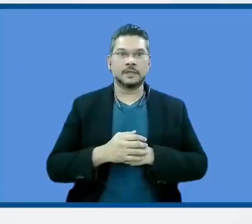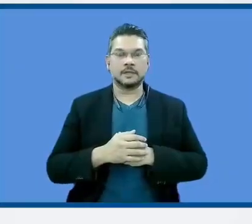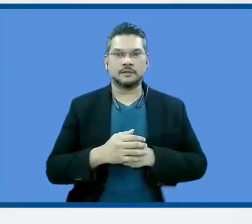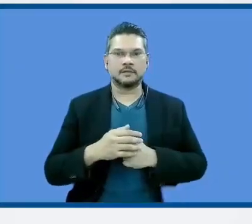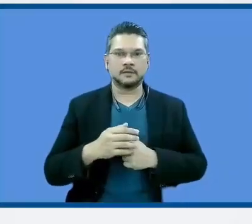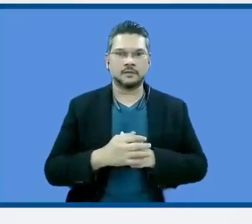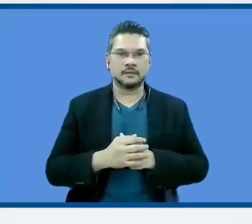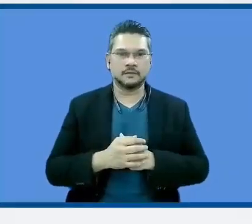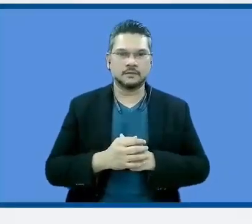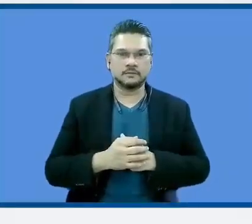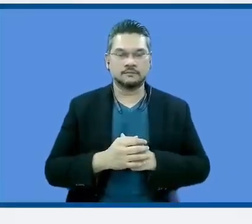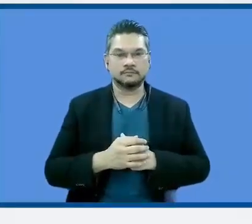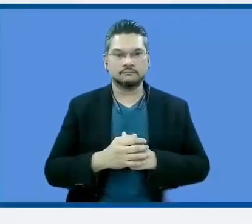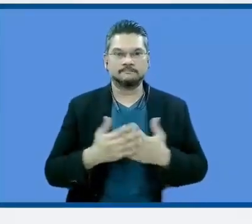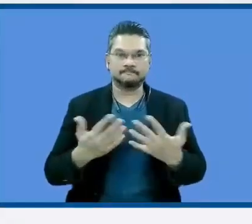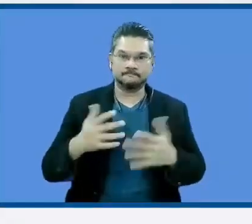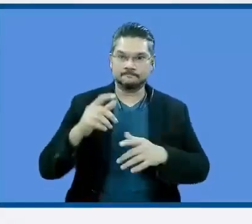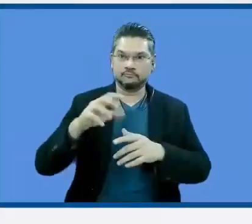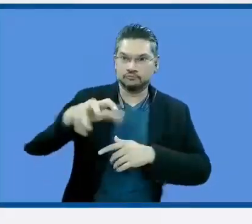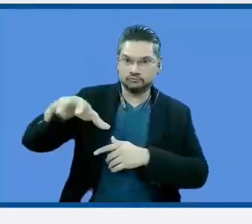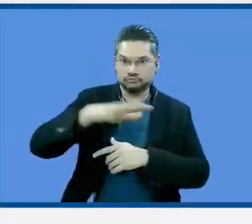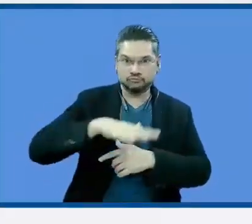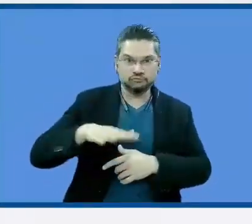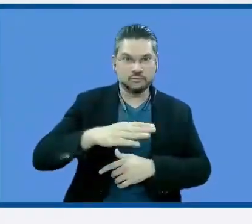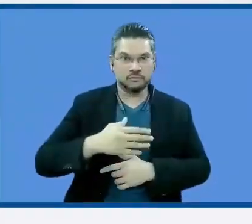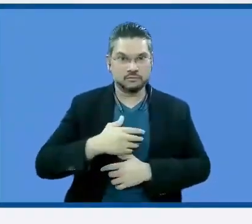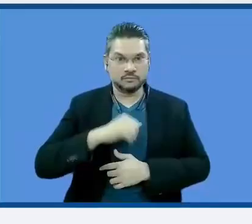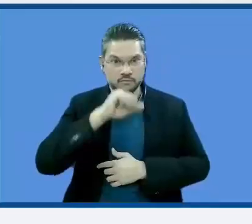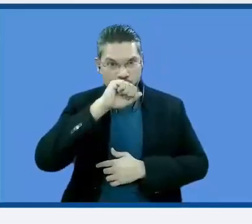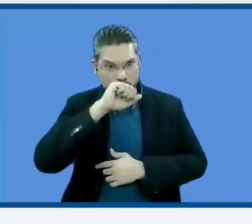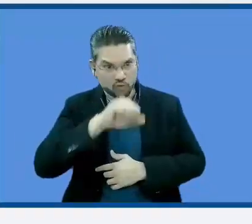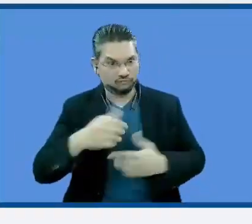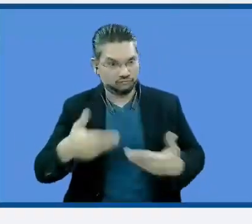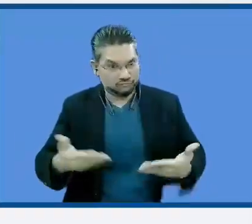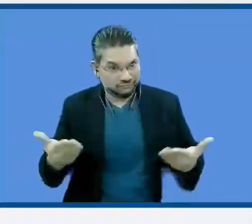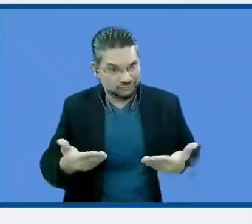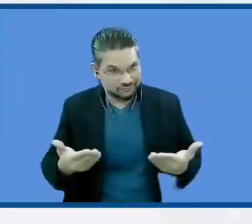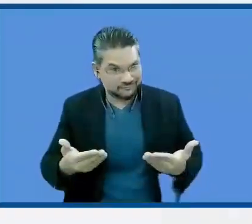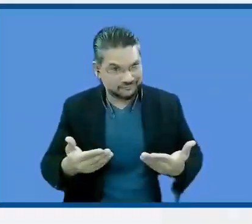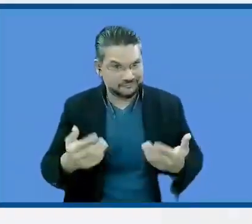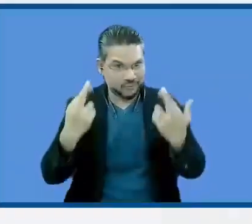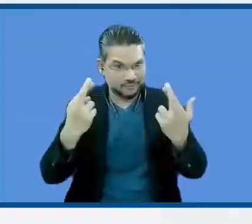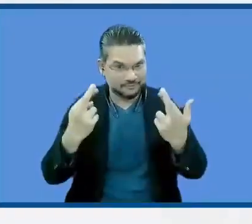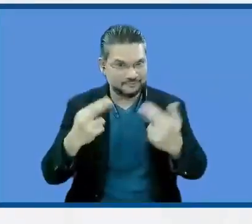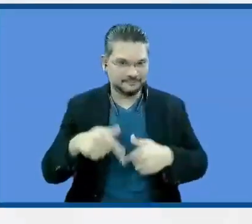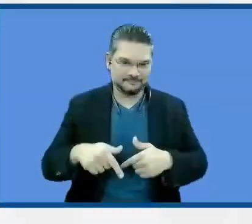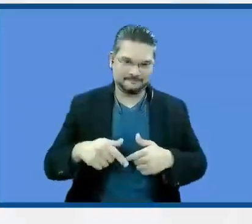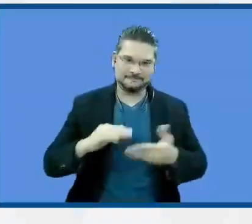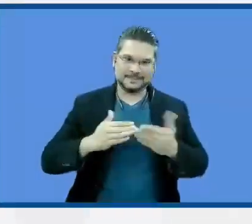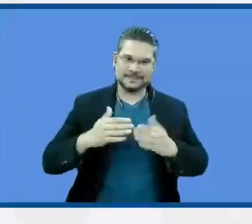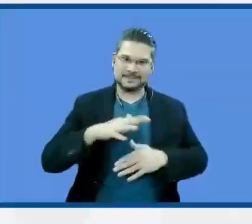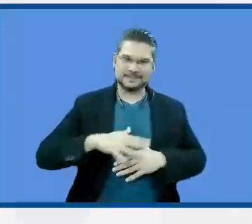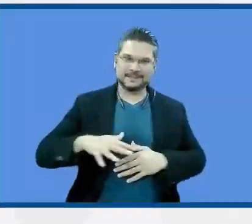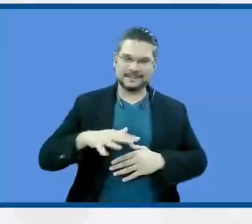We are pleased to welcome you here at Punta del Este, which is without a doubt one